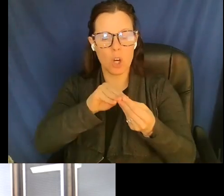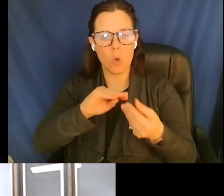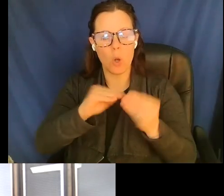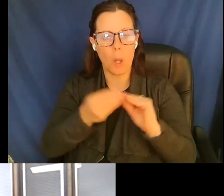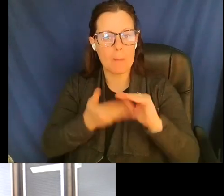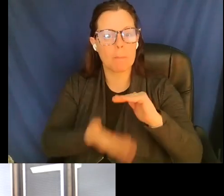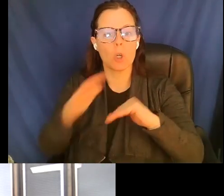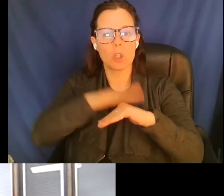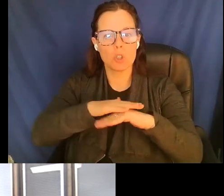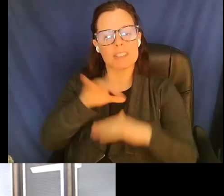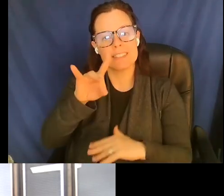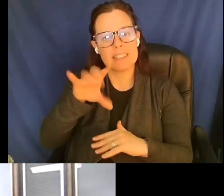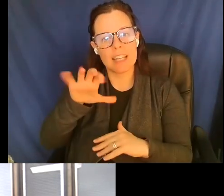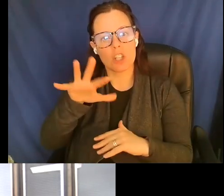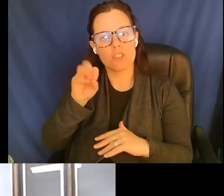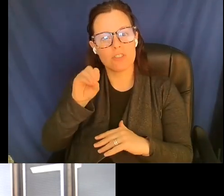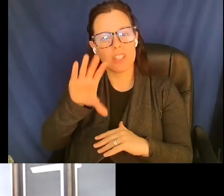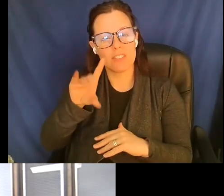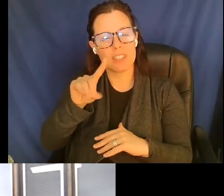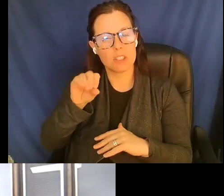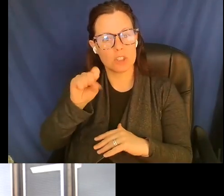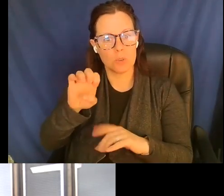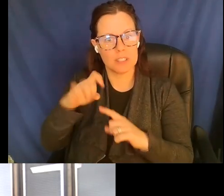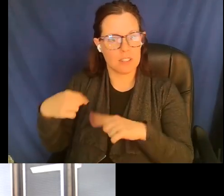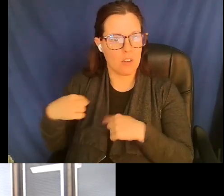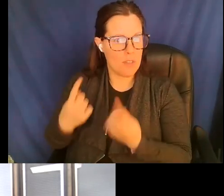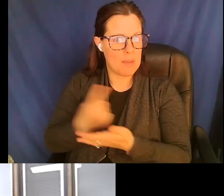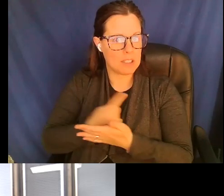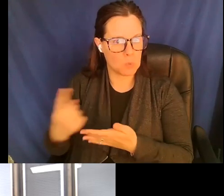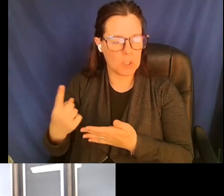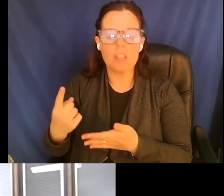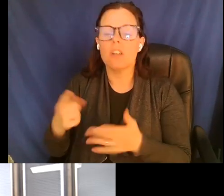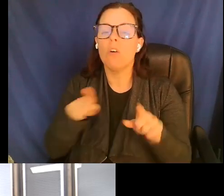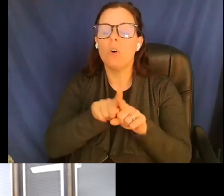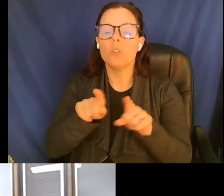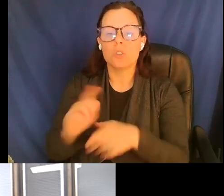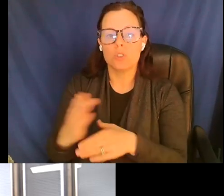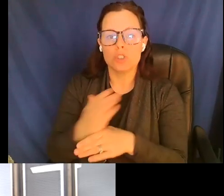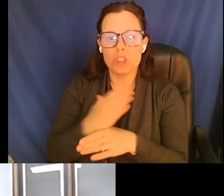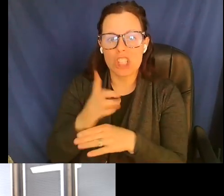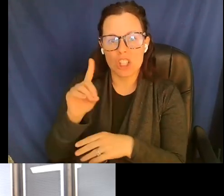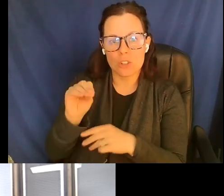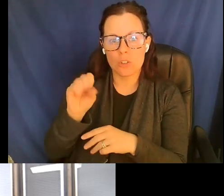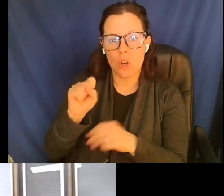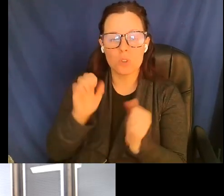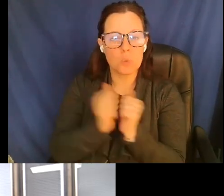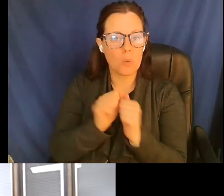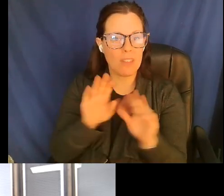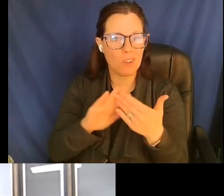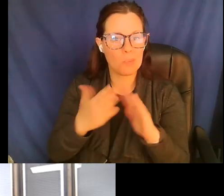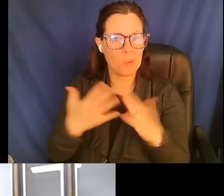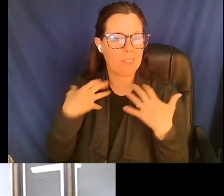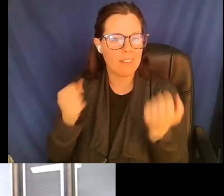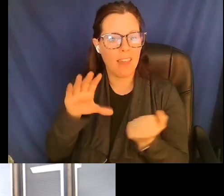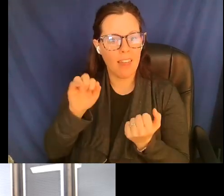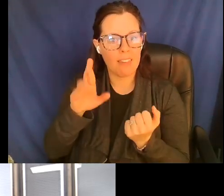increase of 850 doses over the last week. We also share doses with community healthcare, which is